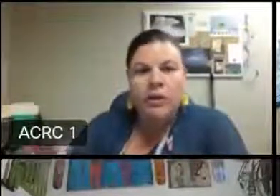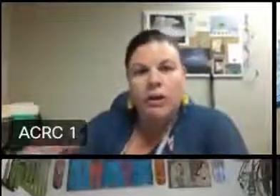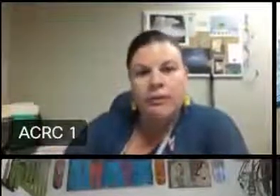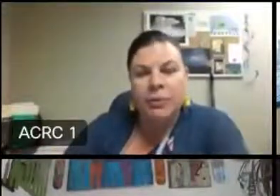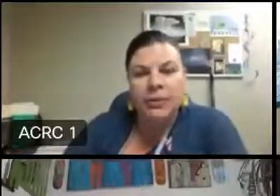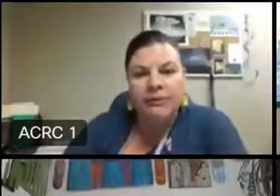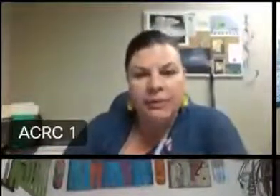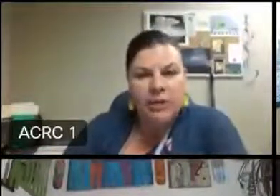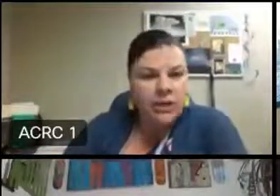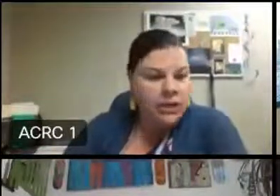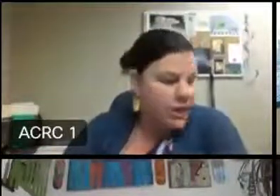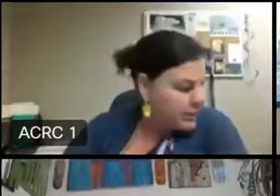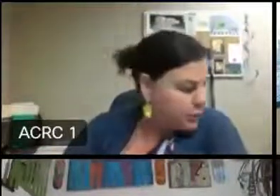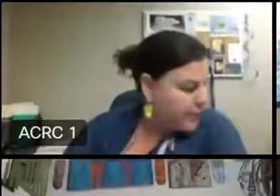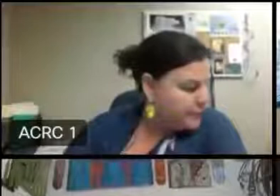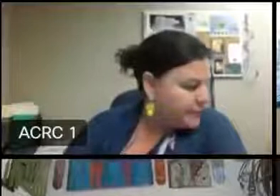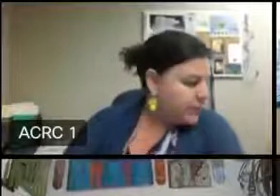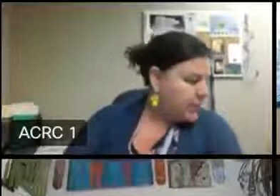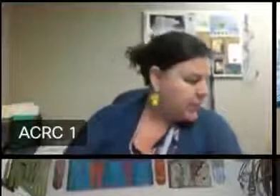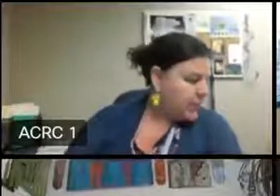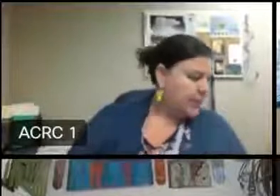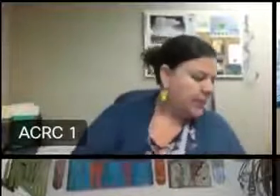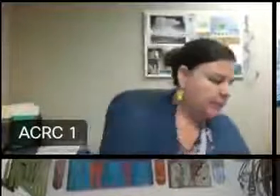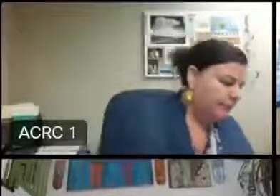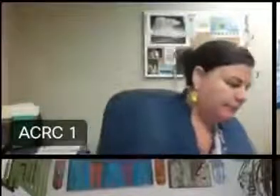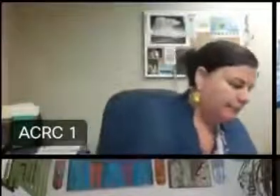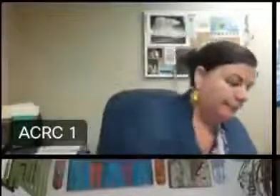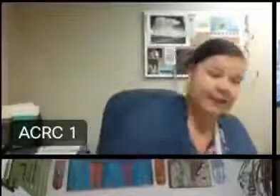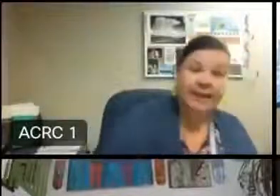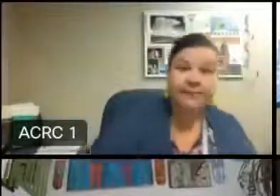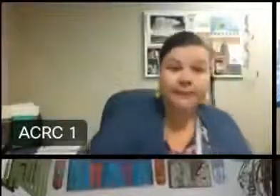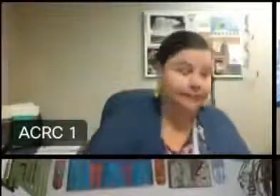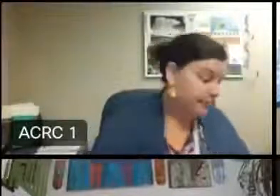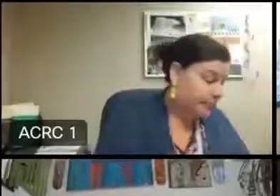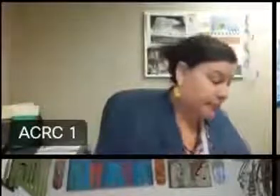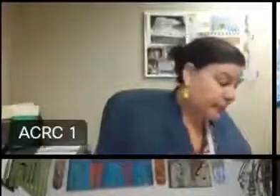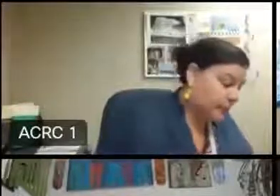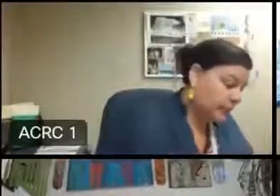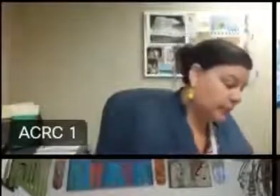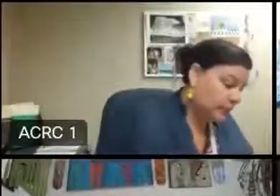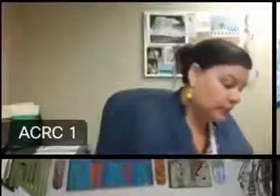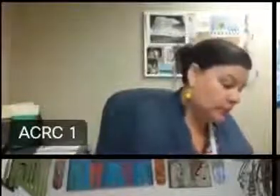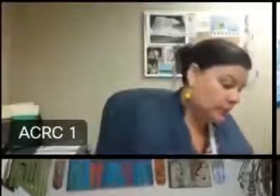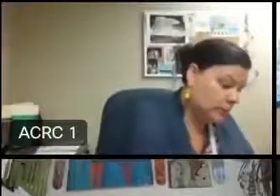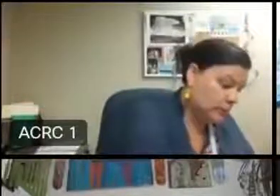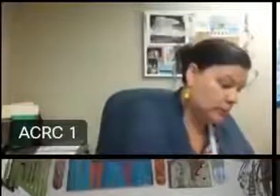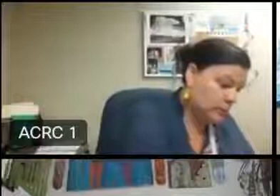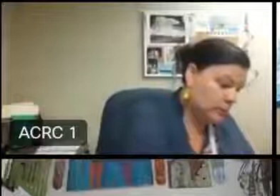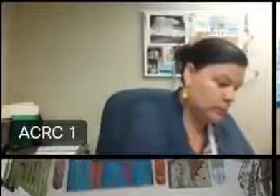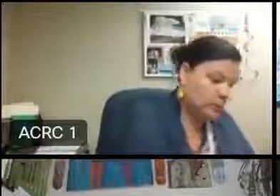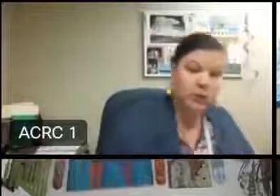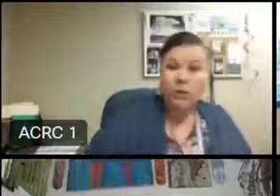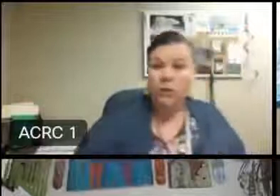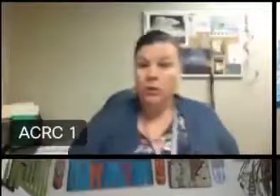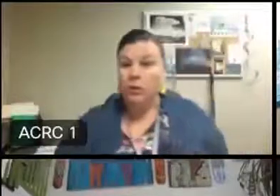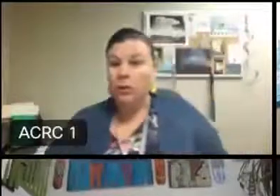And thank you, Carly, for putting your information in the chat. That's great. Hey, Jordan, this is Yes, Jan ma'am. again. Rima put the survey